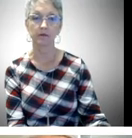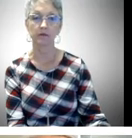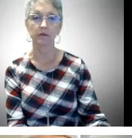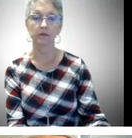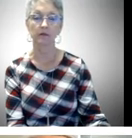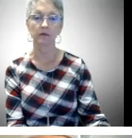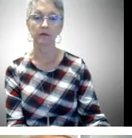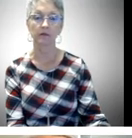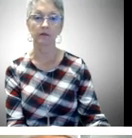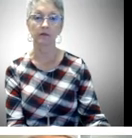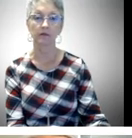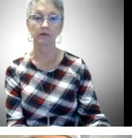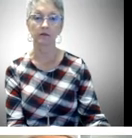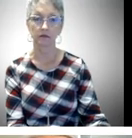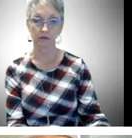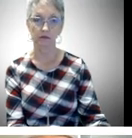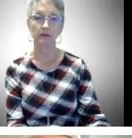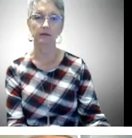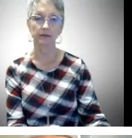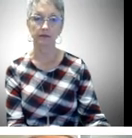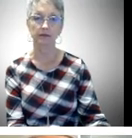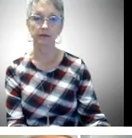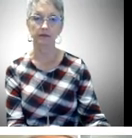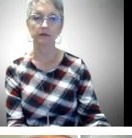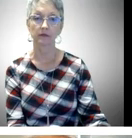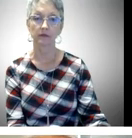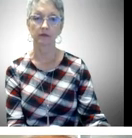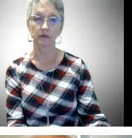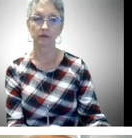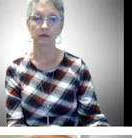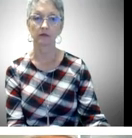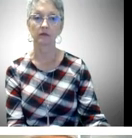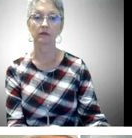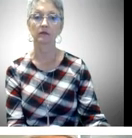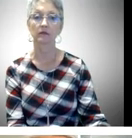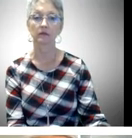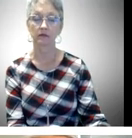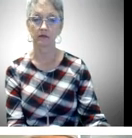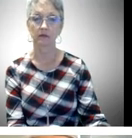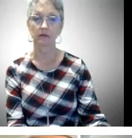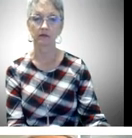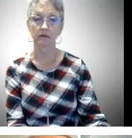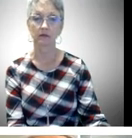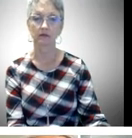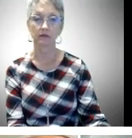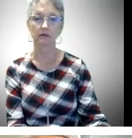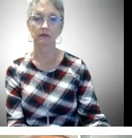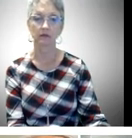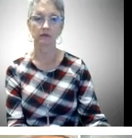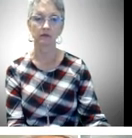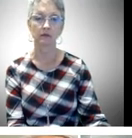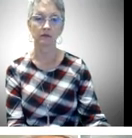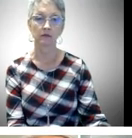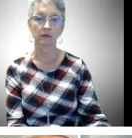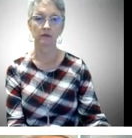place that is across the whole state in every county that ensures some type of monitoring.